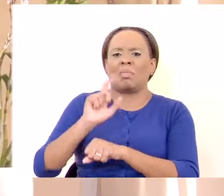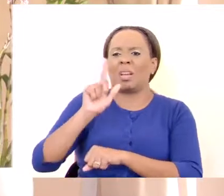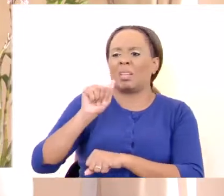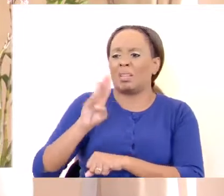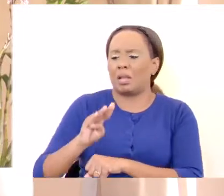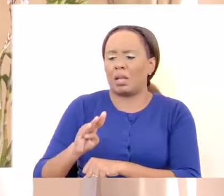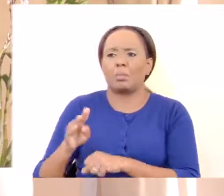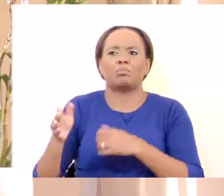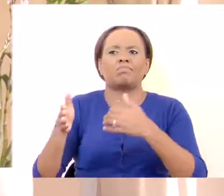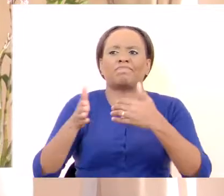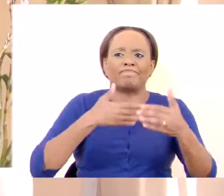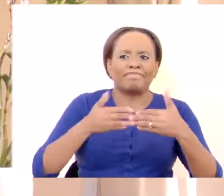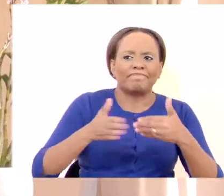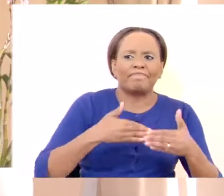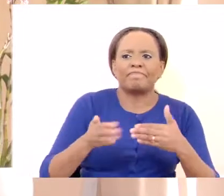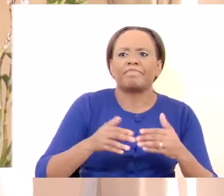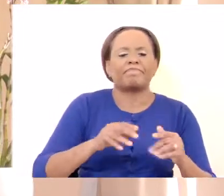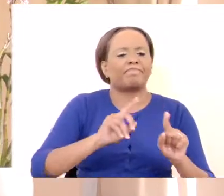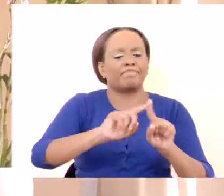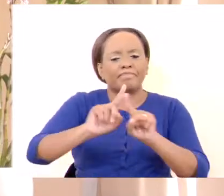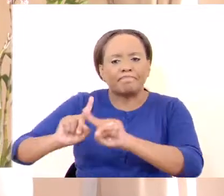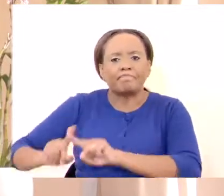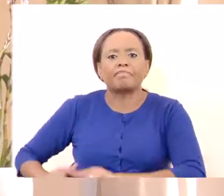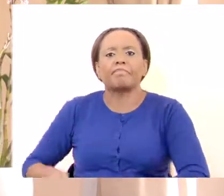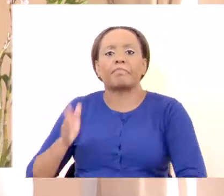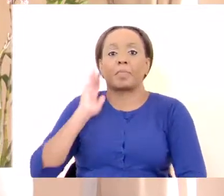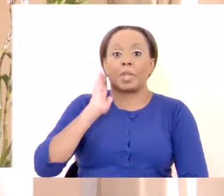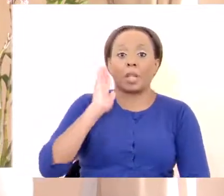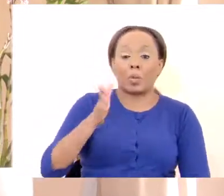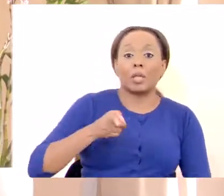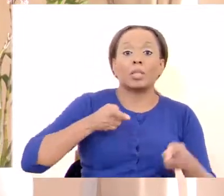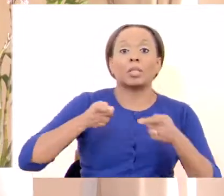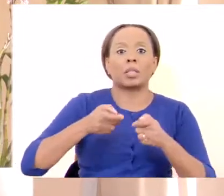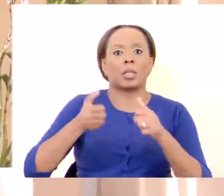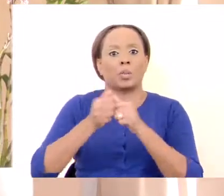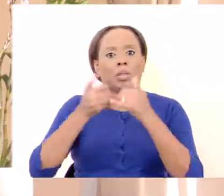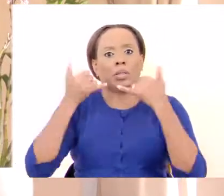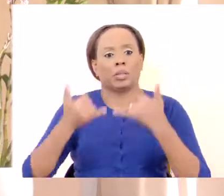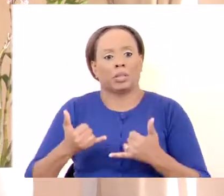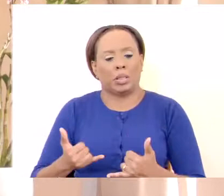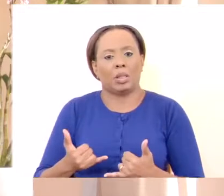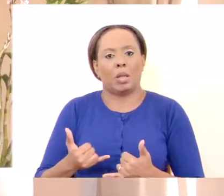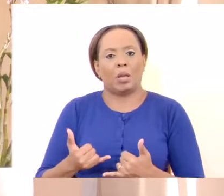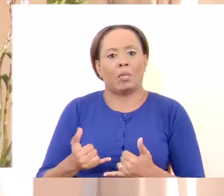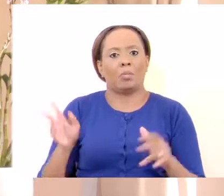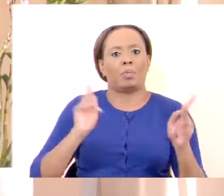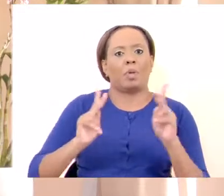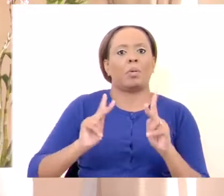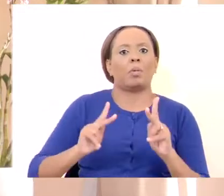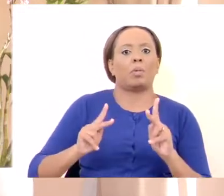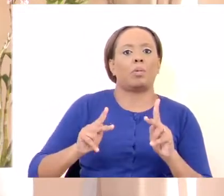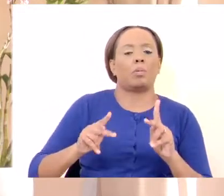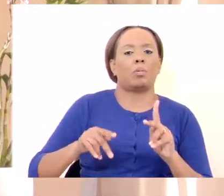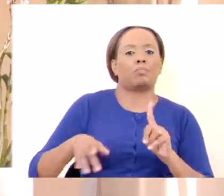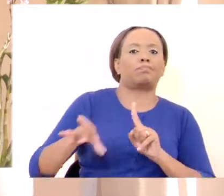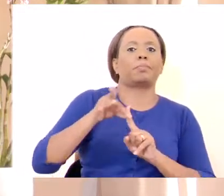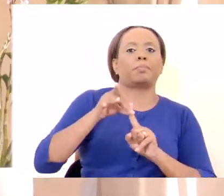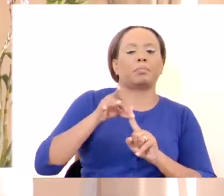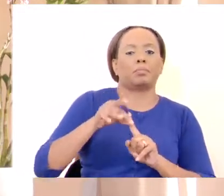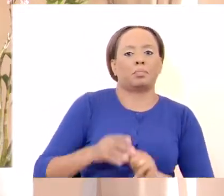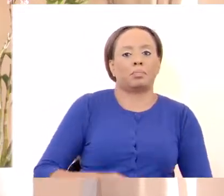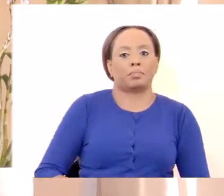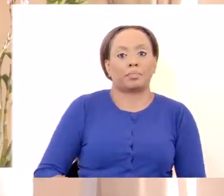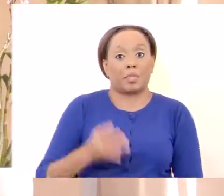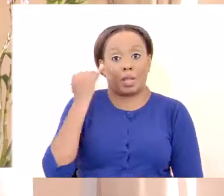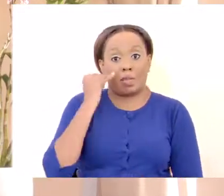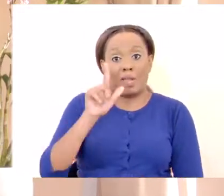decided that we are going to make a special effort to deal with the current cases, and once the lab is able to keep